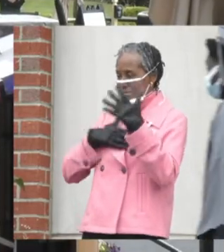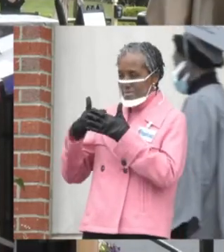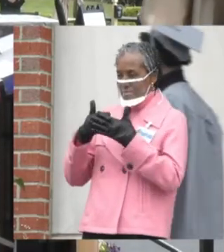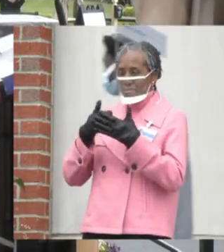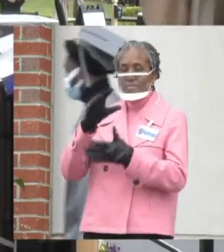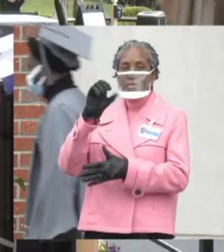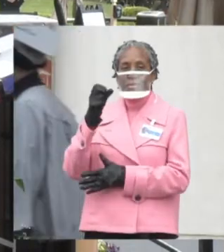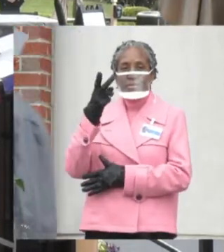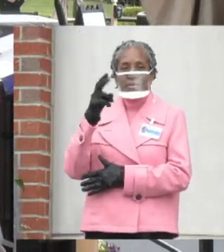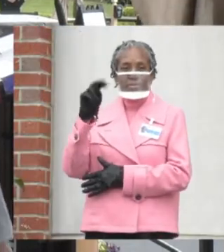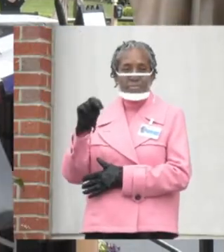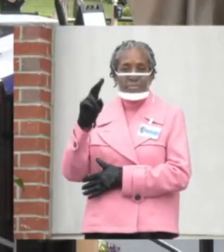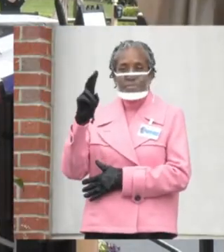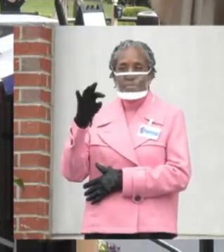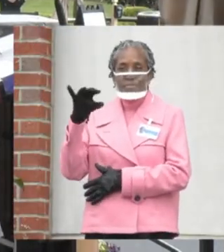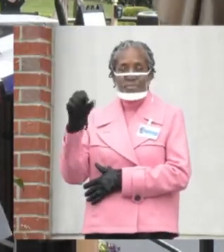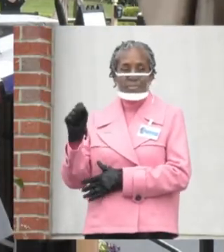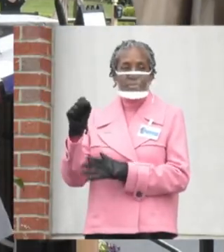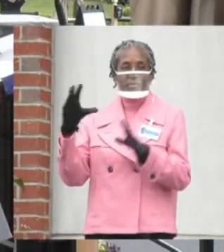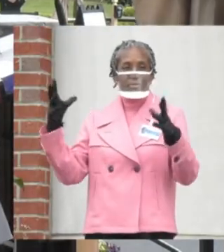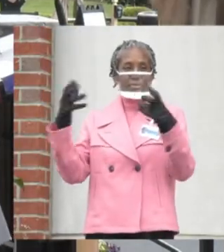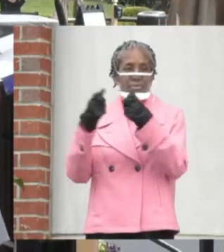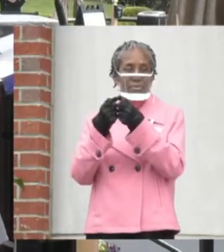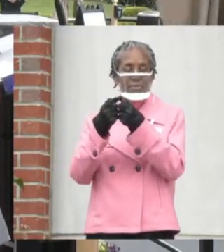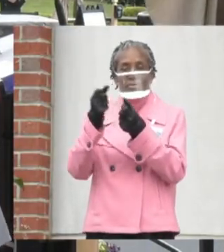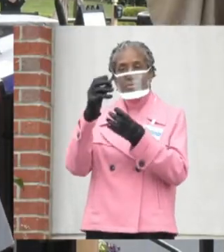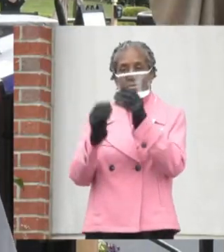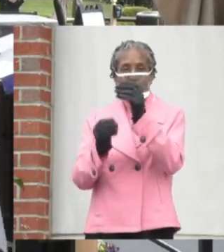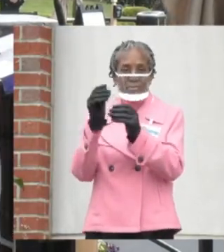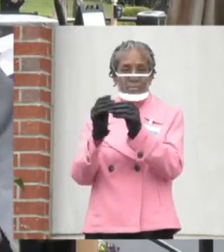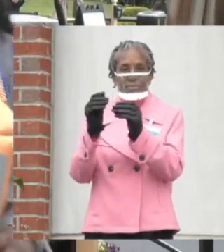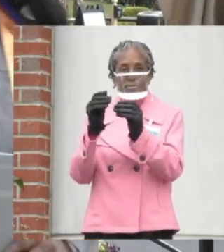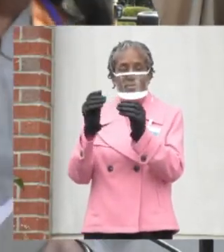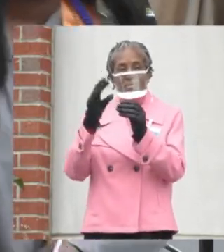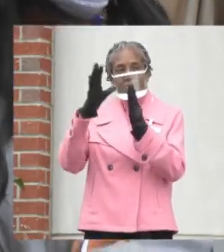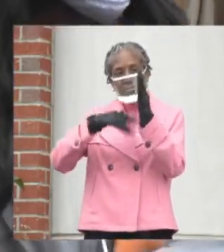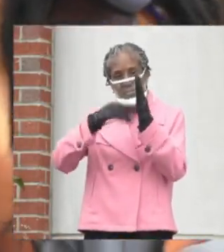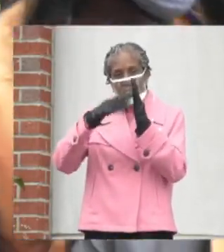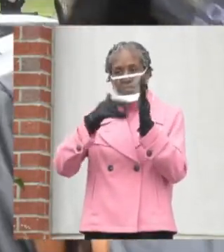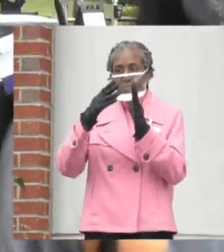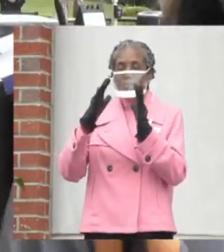Sean Lewis, Collision Repair and Refinishing.